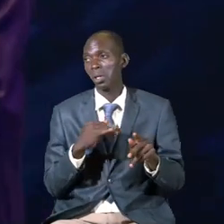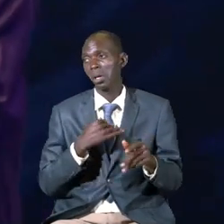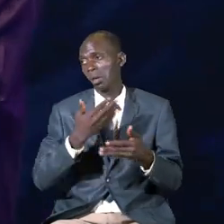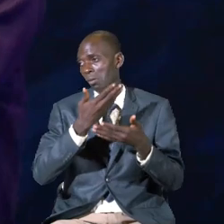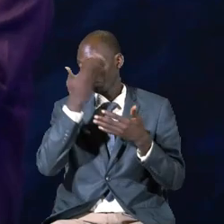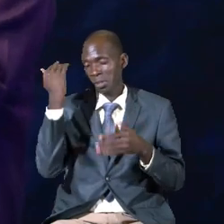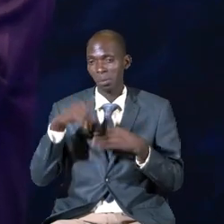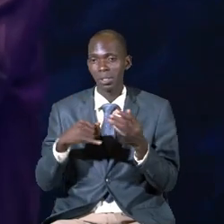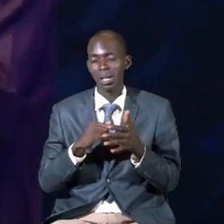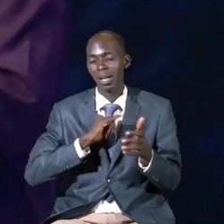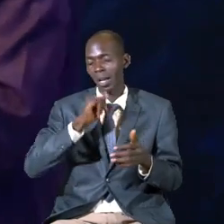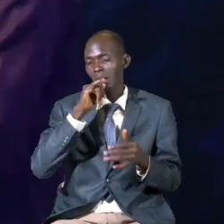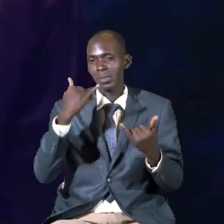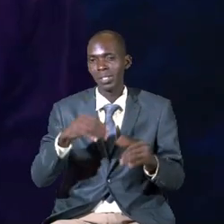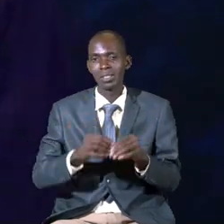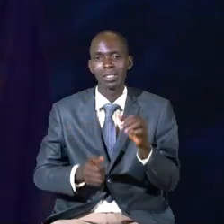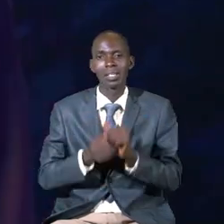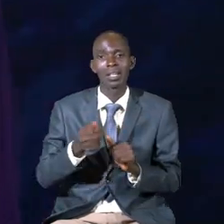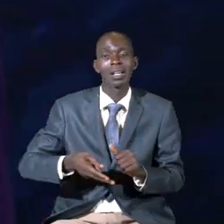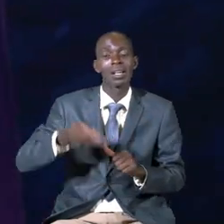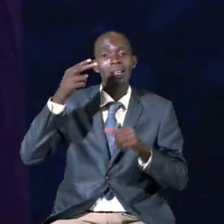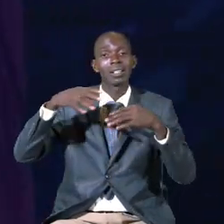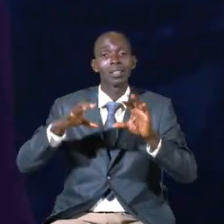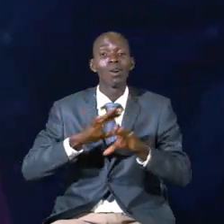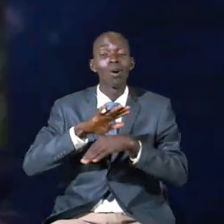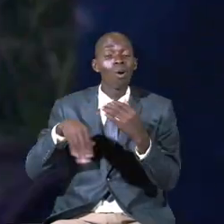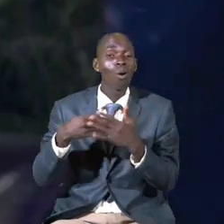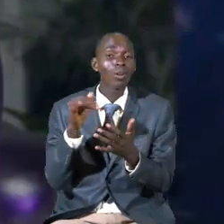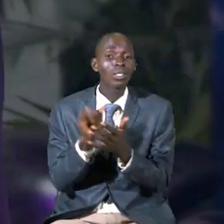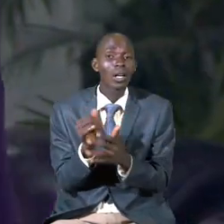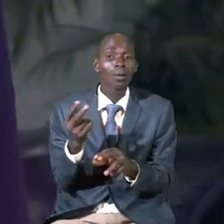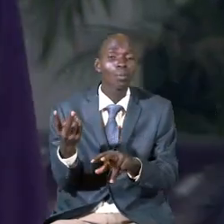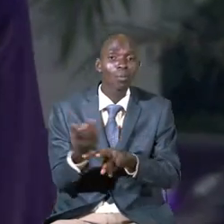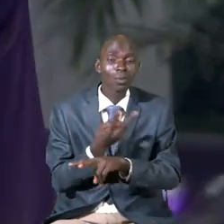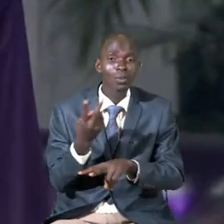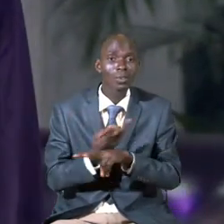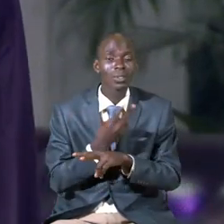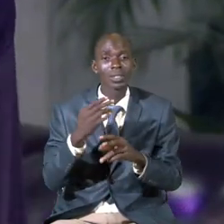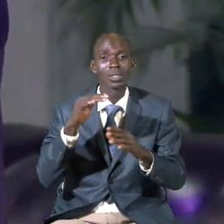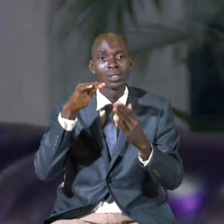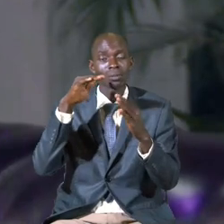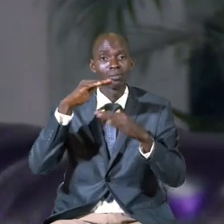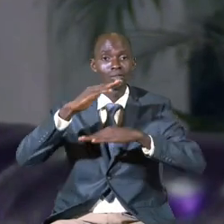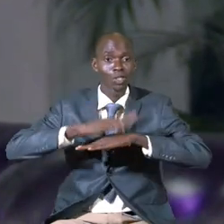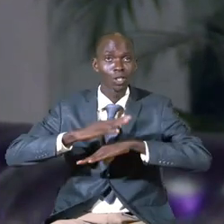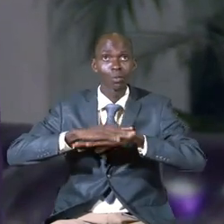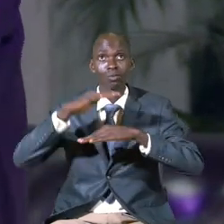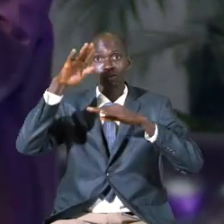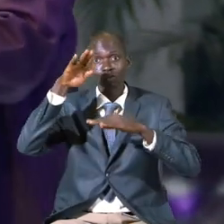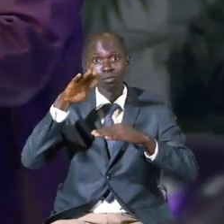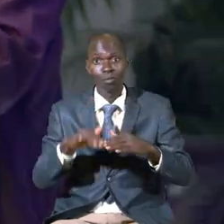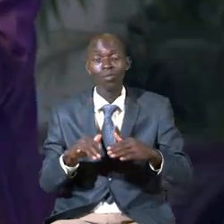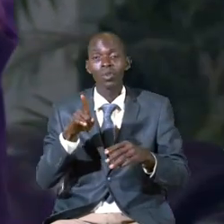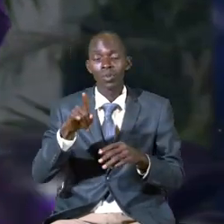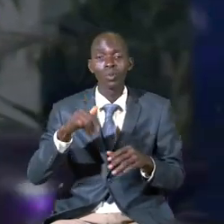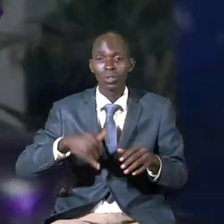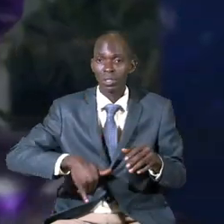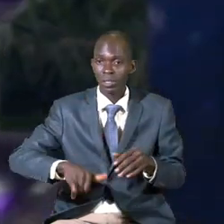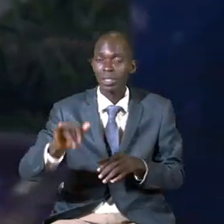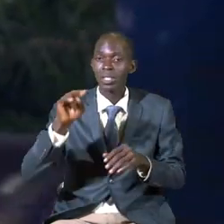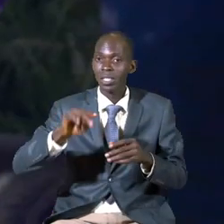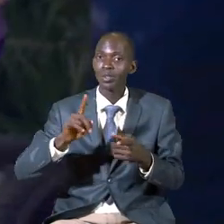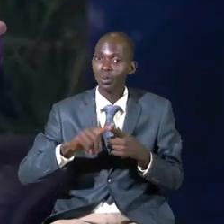higher level you know what all those multiplication a table thing that you learned you still have to continue with them